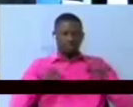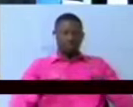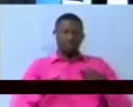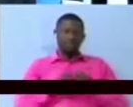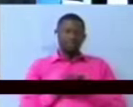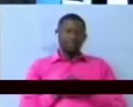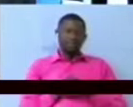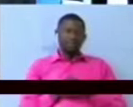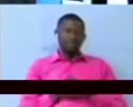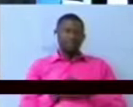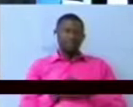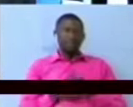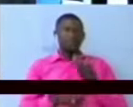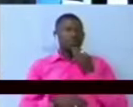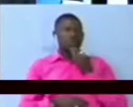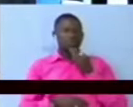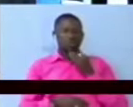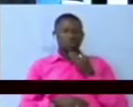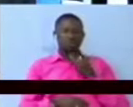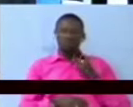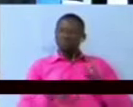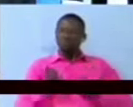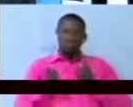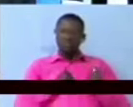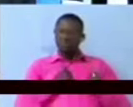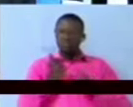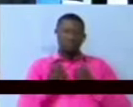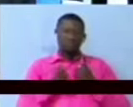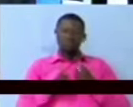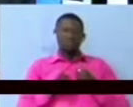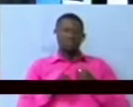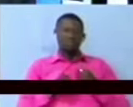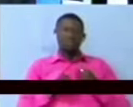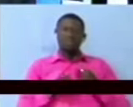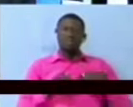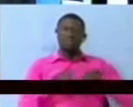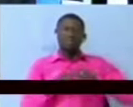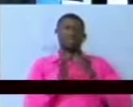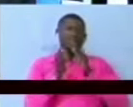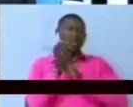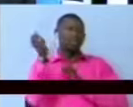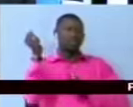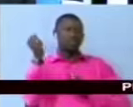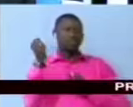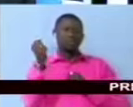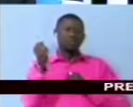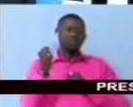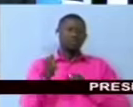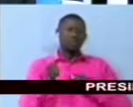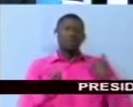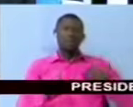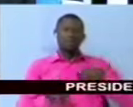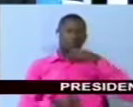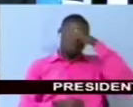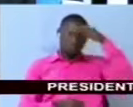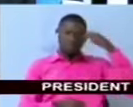Sorry that you had to endure so much yet again in the hands of agents of the state.